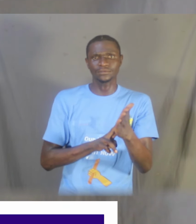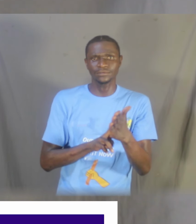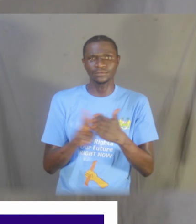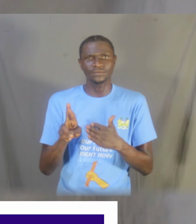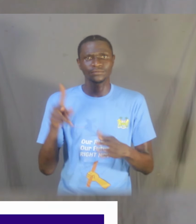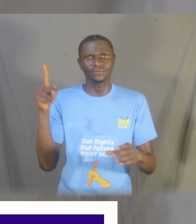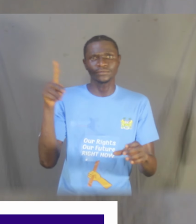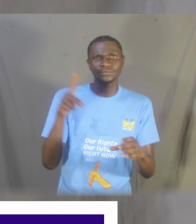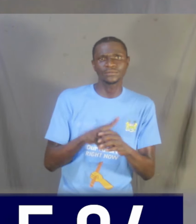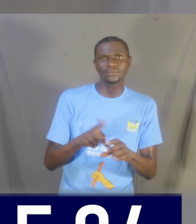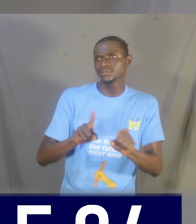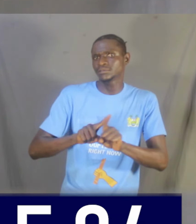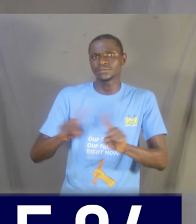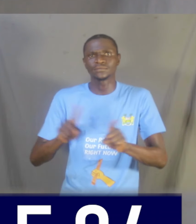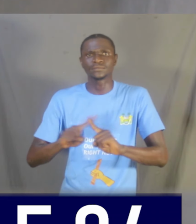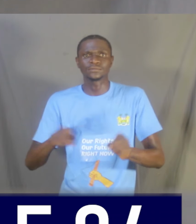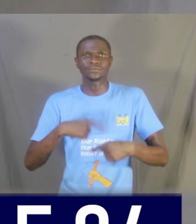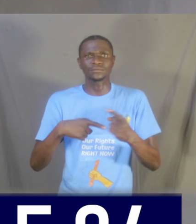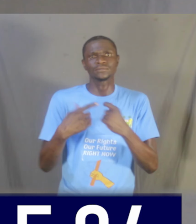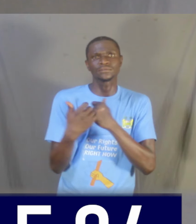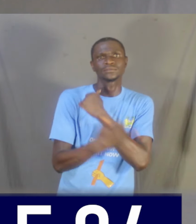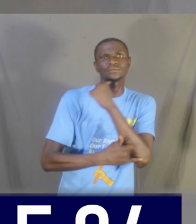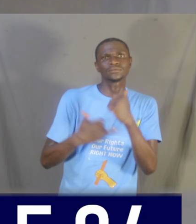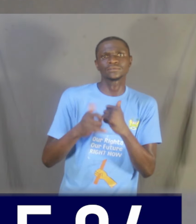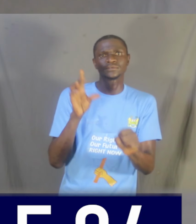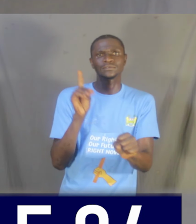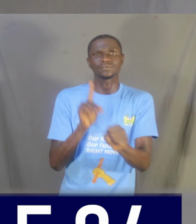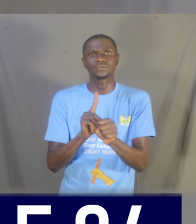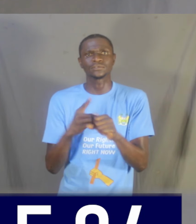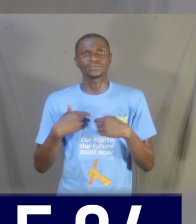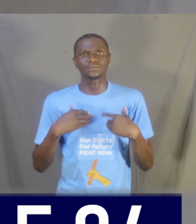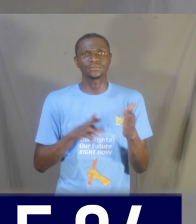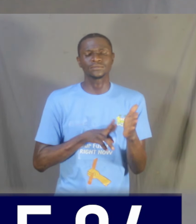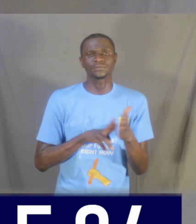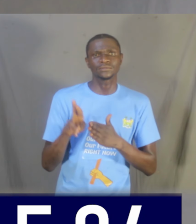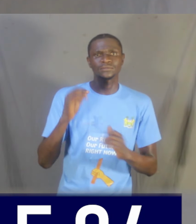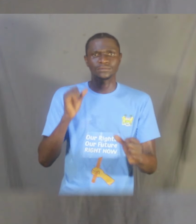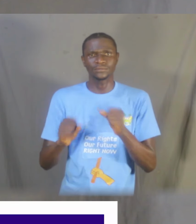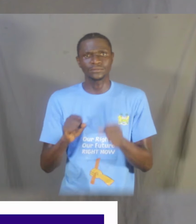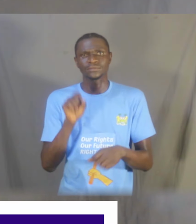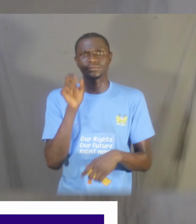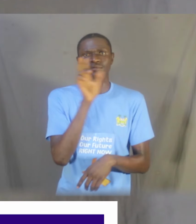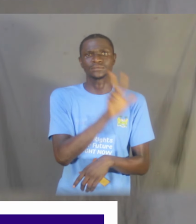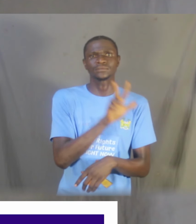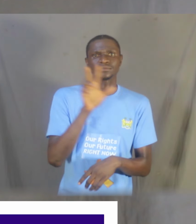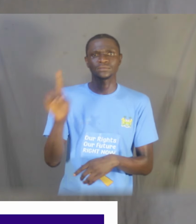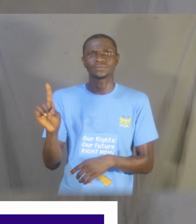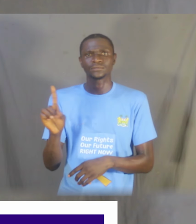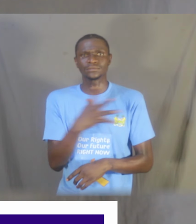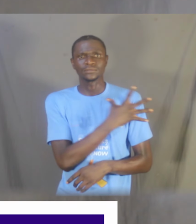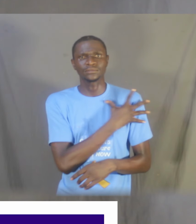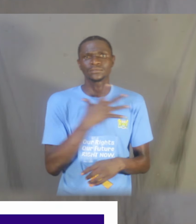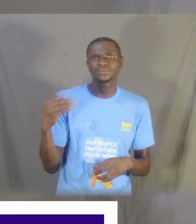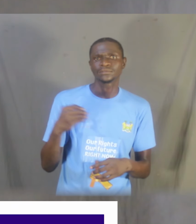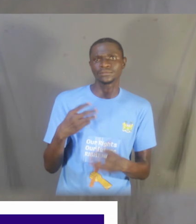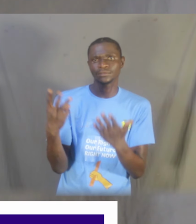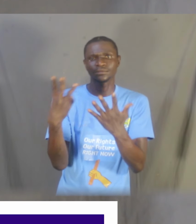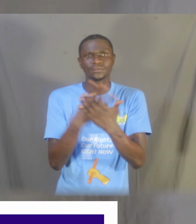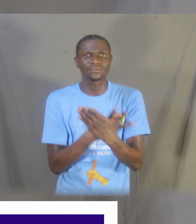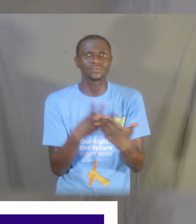civil societies. Article 34. Committee on the Rights of Persons with Disability. Establish a committee to oversee